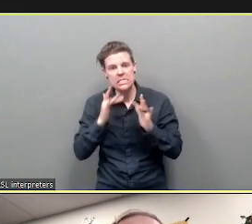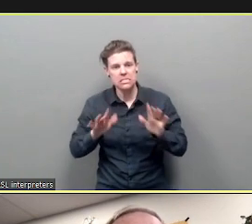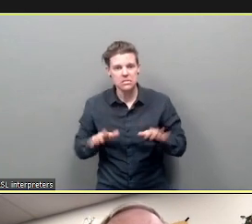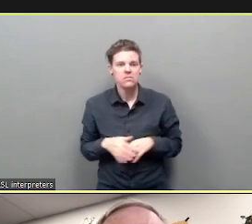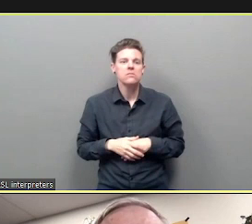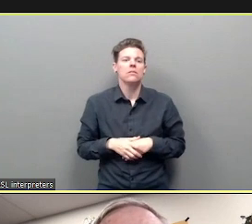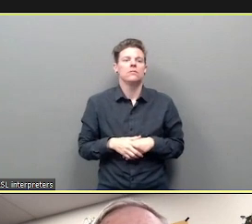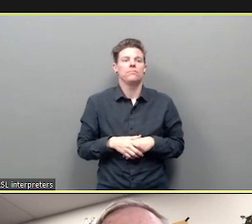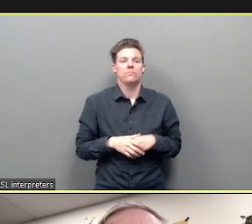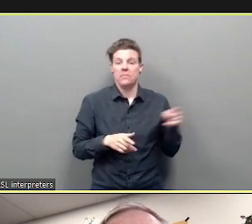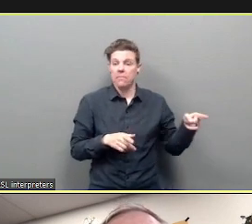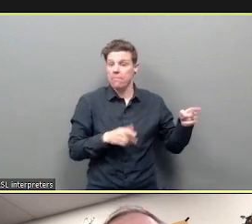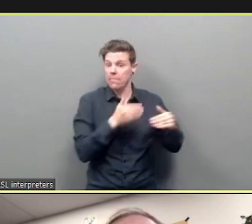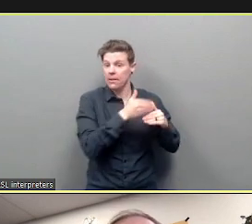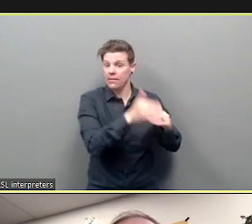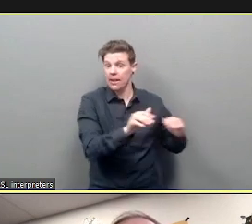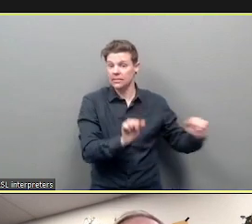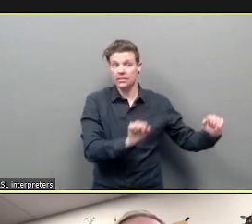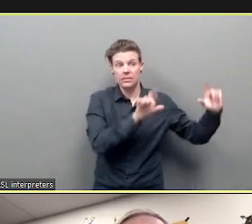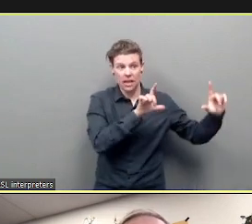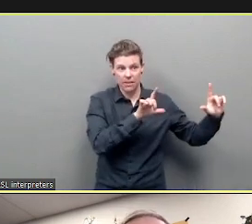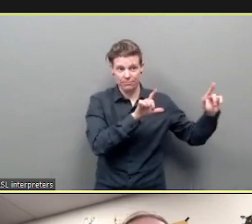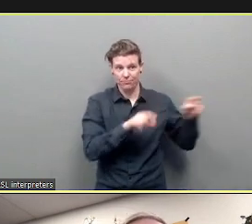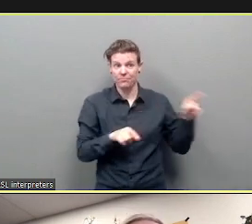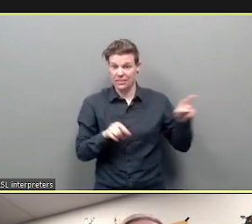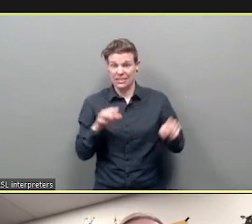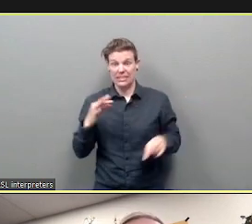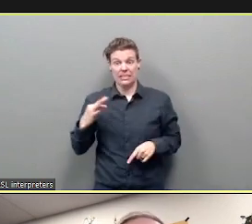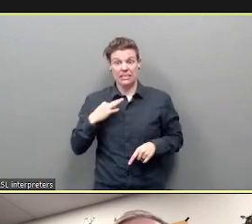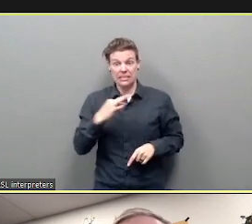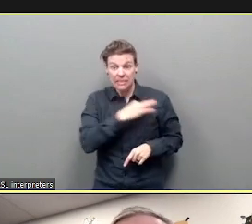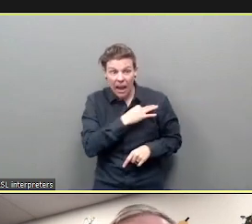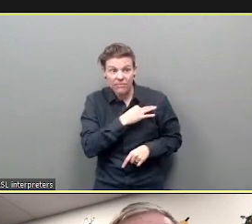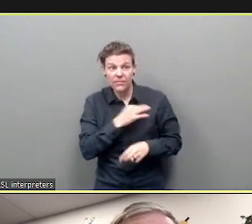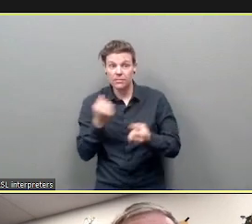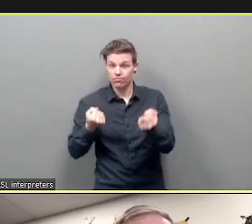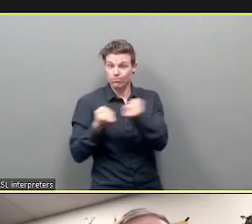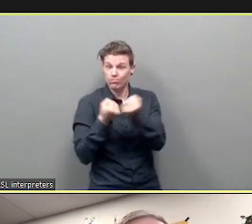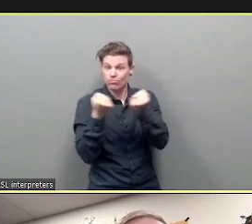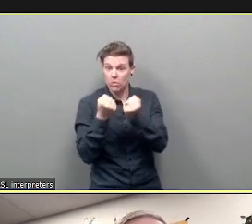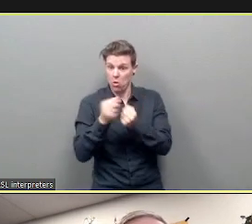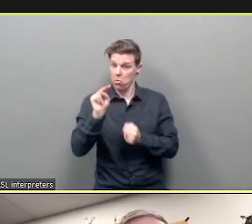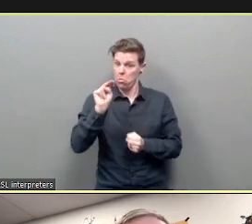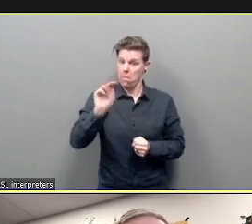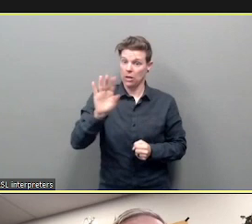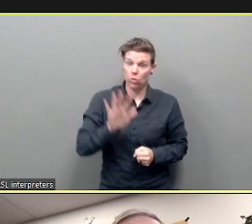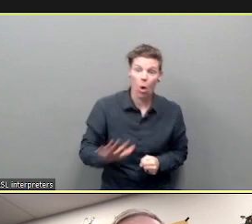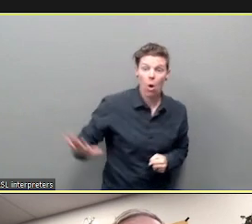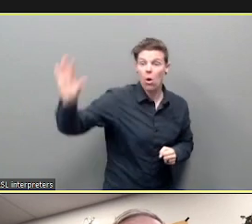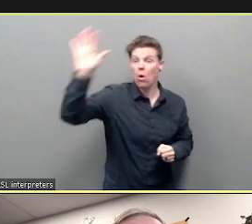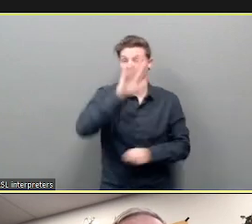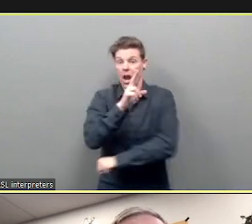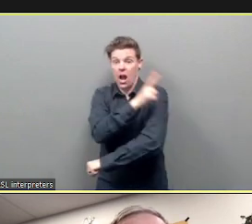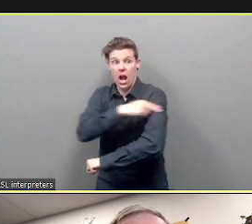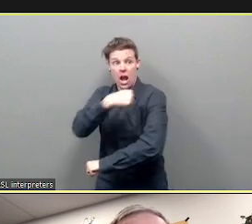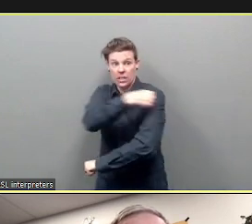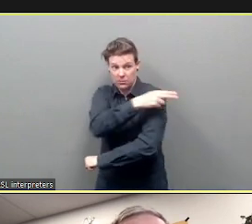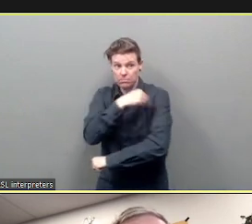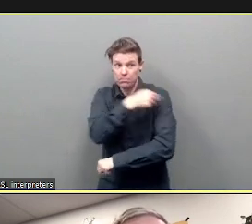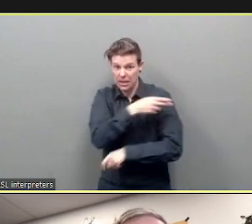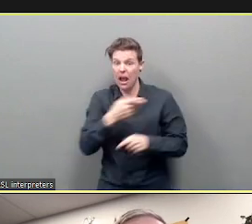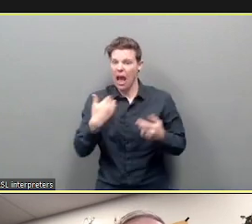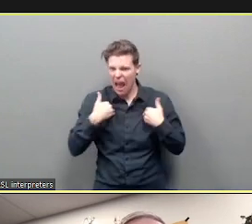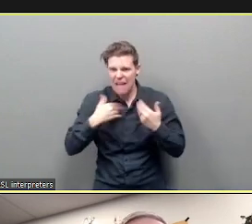Staffing assistance for New Mexico hospitals. This is, the state is contracted with a staffing contractor to bring in